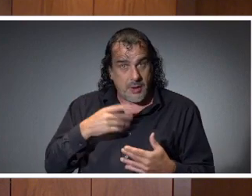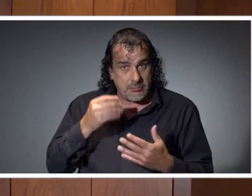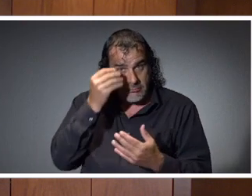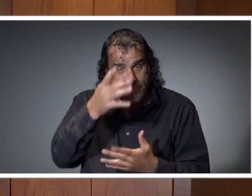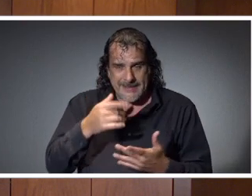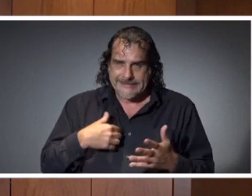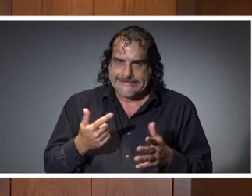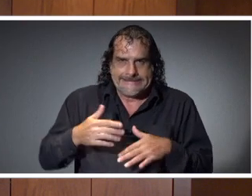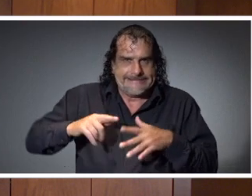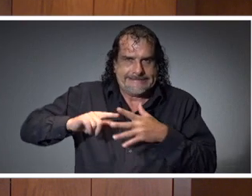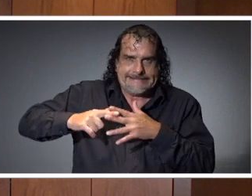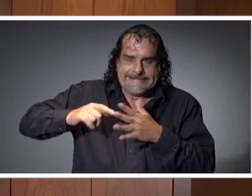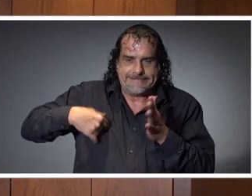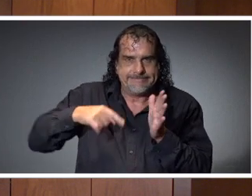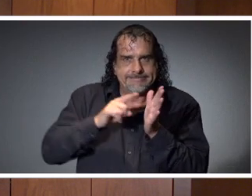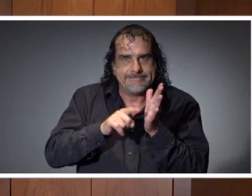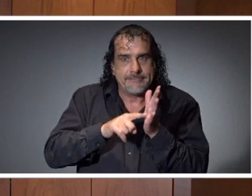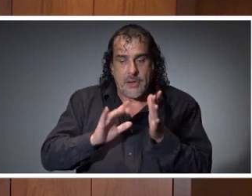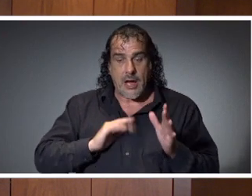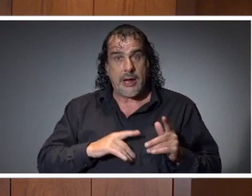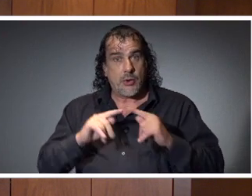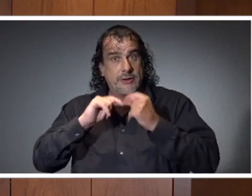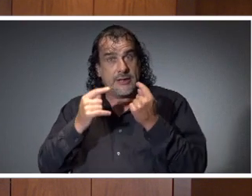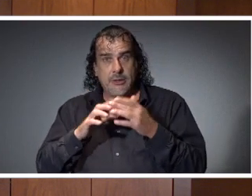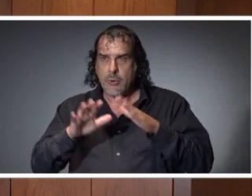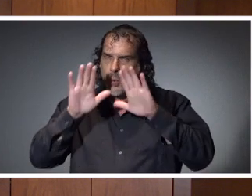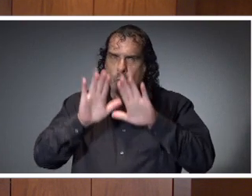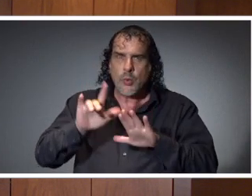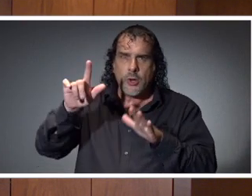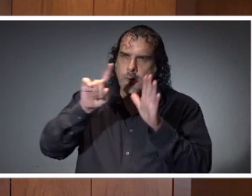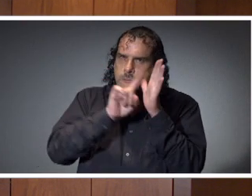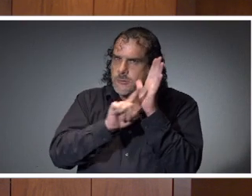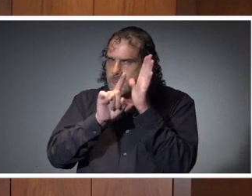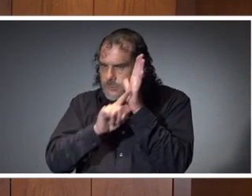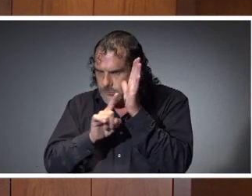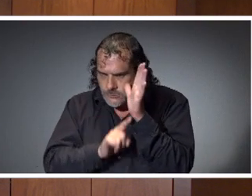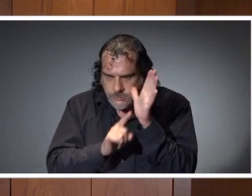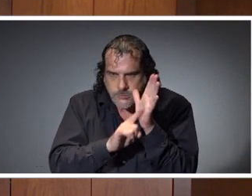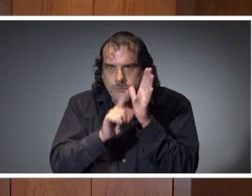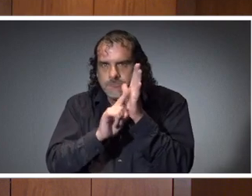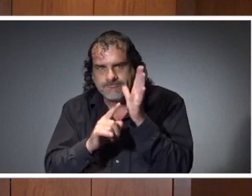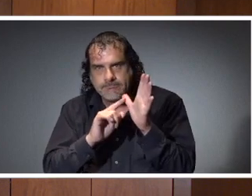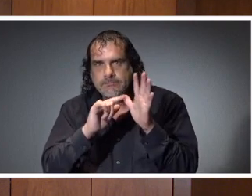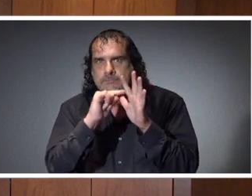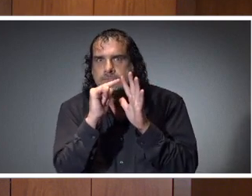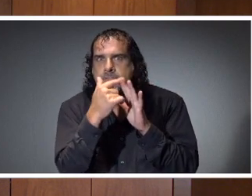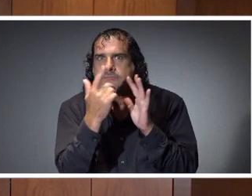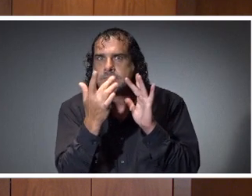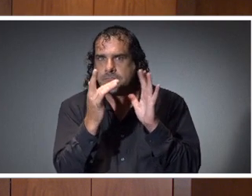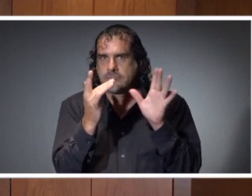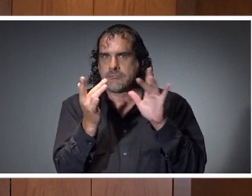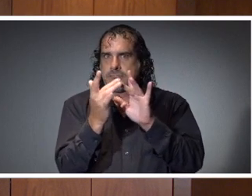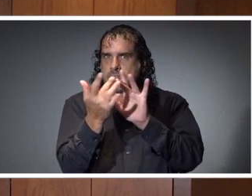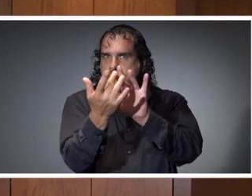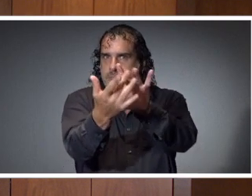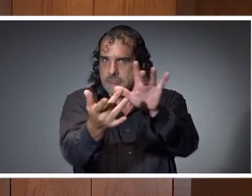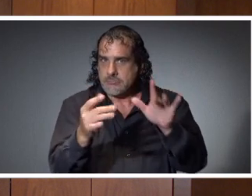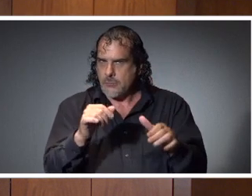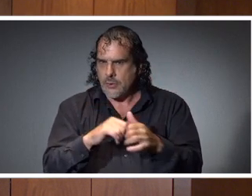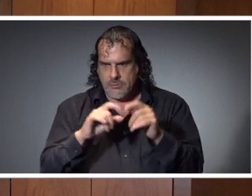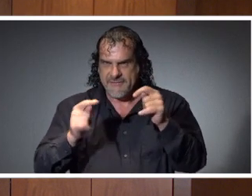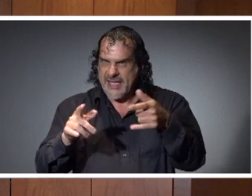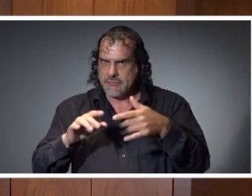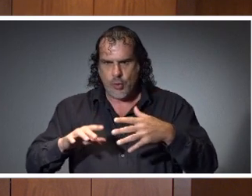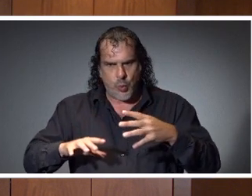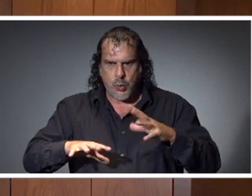I will say, though, that the teams have done a fantastic job up there with their investigations. It's encouraging that they've gotten on it so fast and so